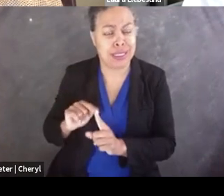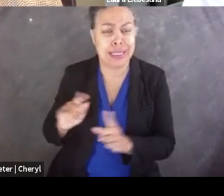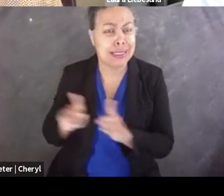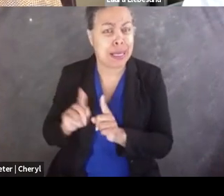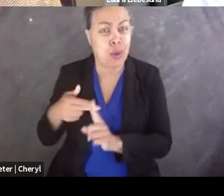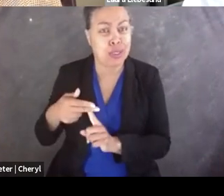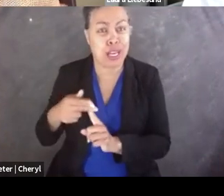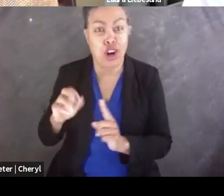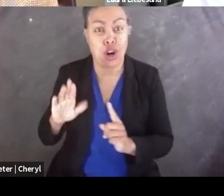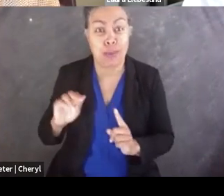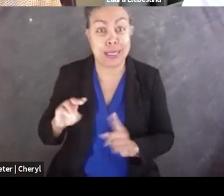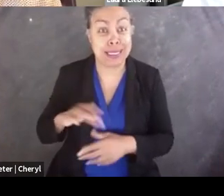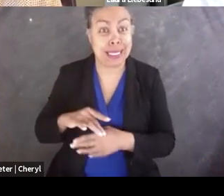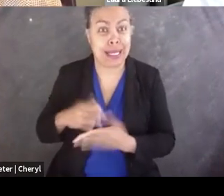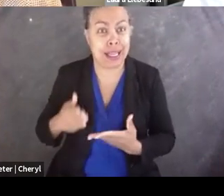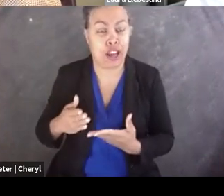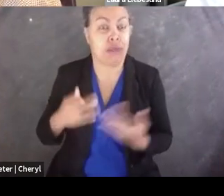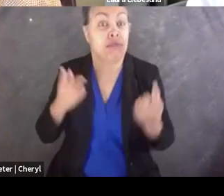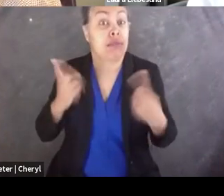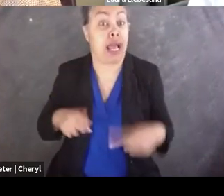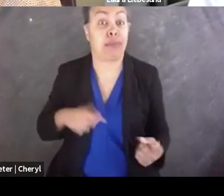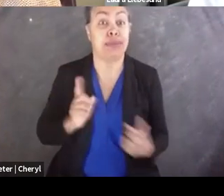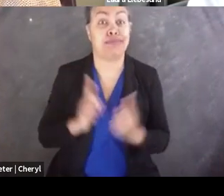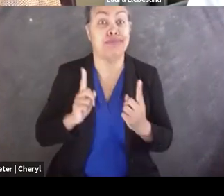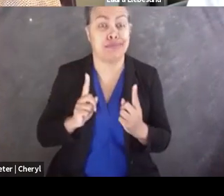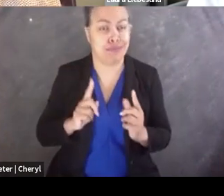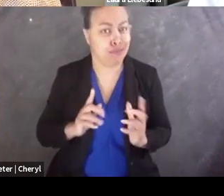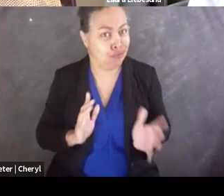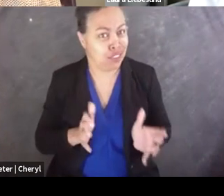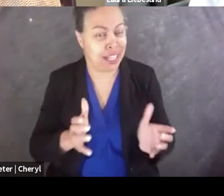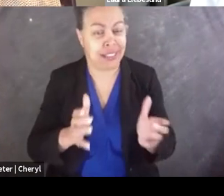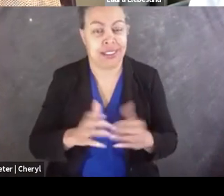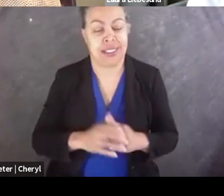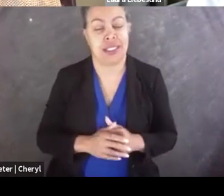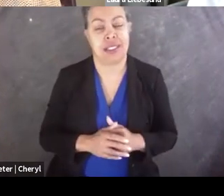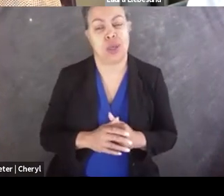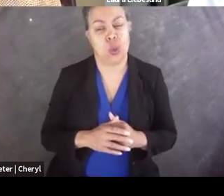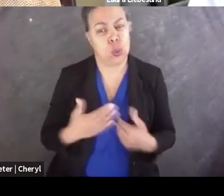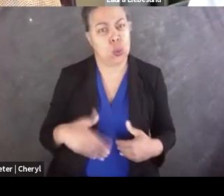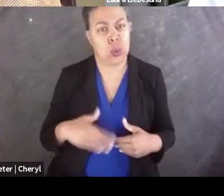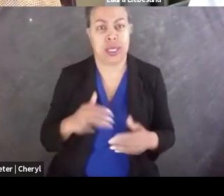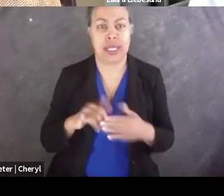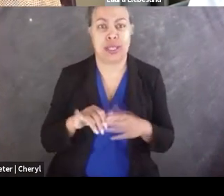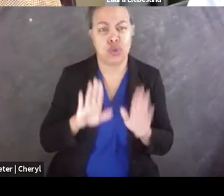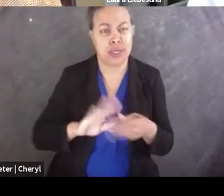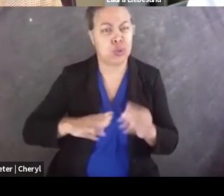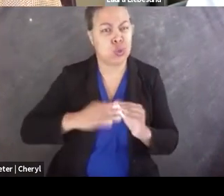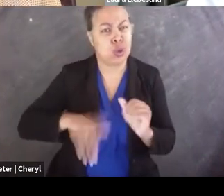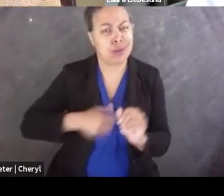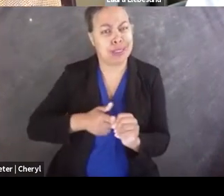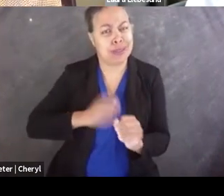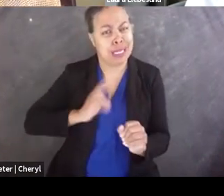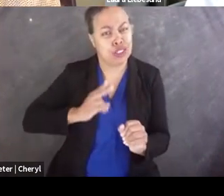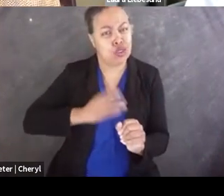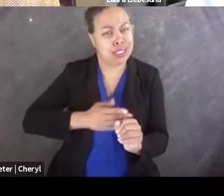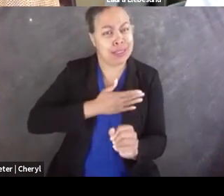that Dwayne just happened to run into. And so, you know, I think that was a really kind of great story behind it. And that's what